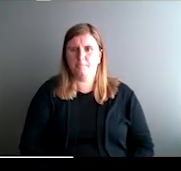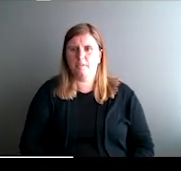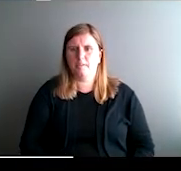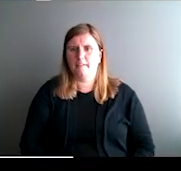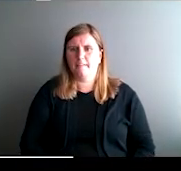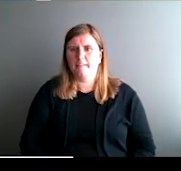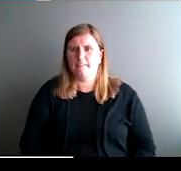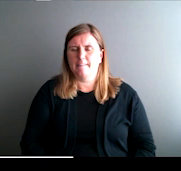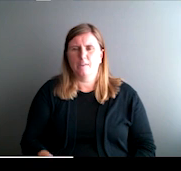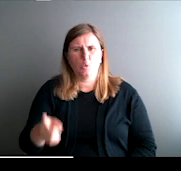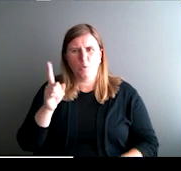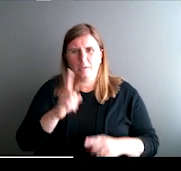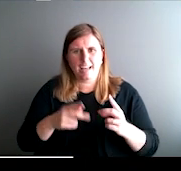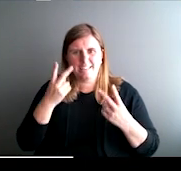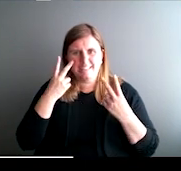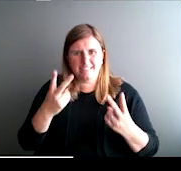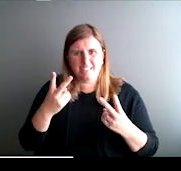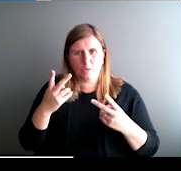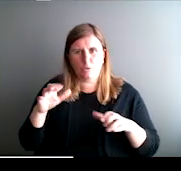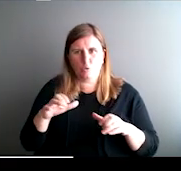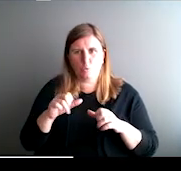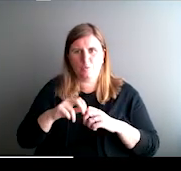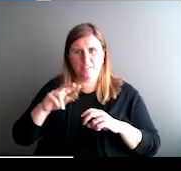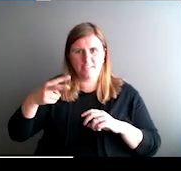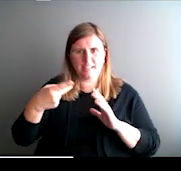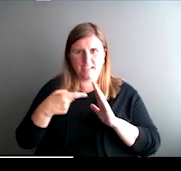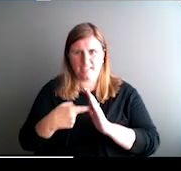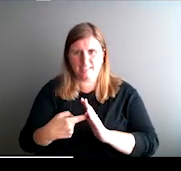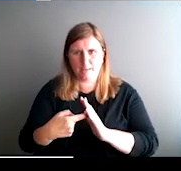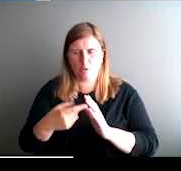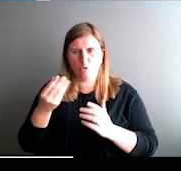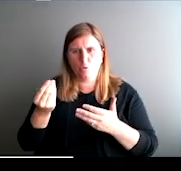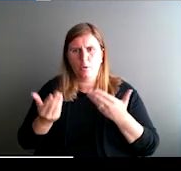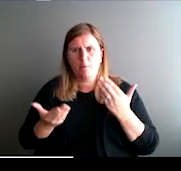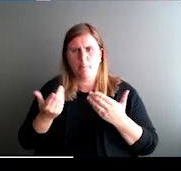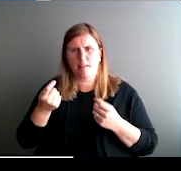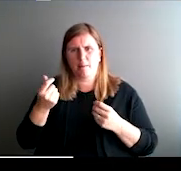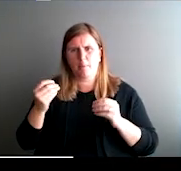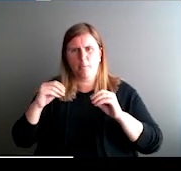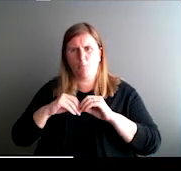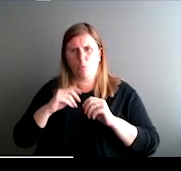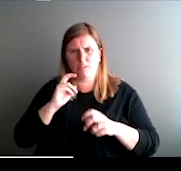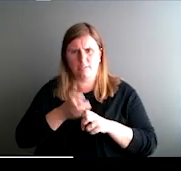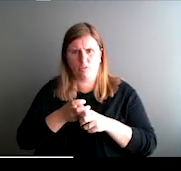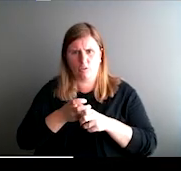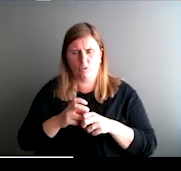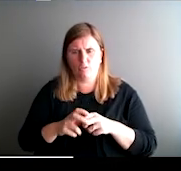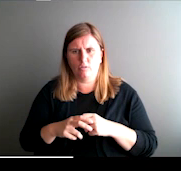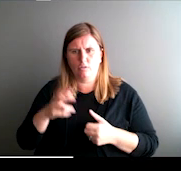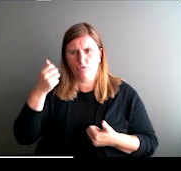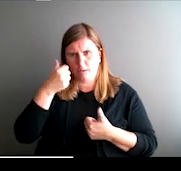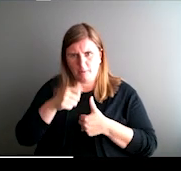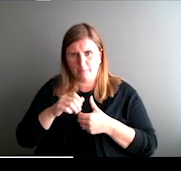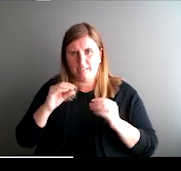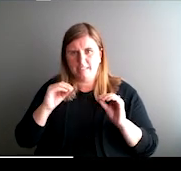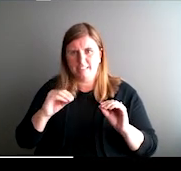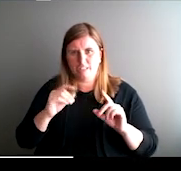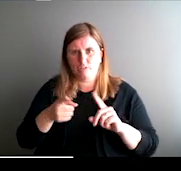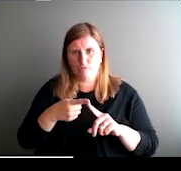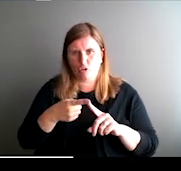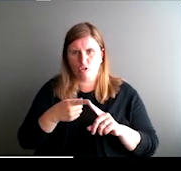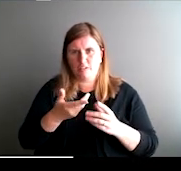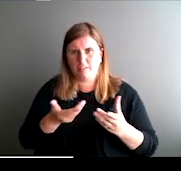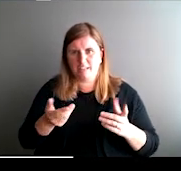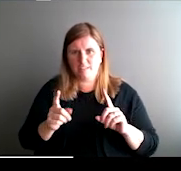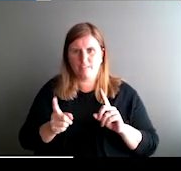You can't see what you're doing in this second example, so it may be a little bit more difficult. Remember, teach first things